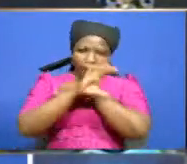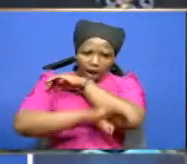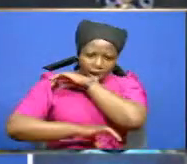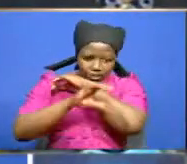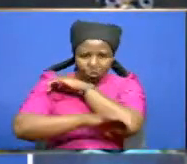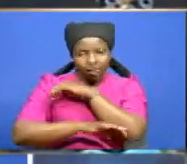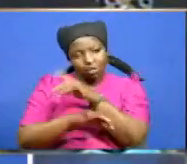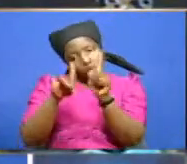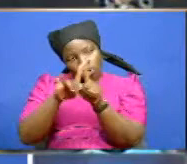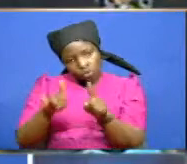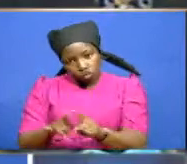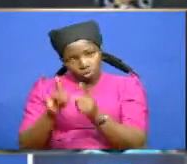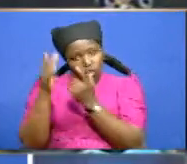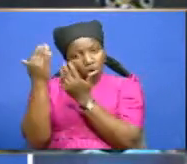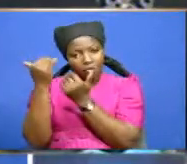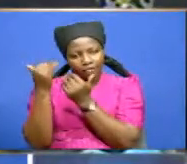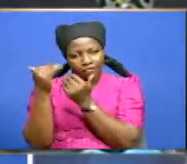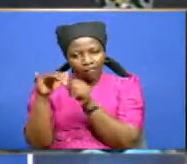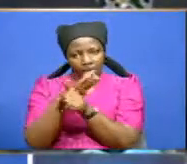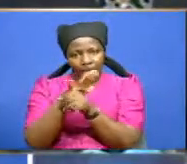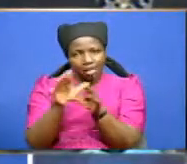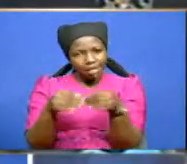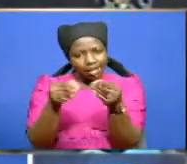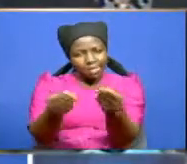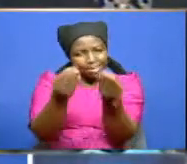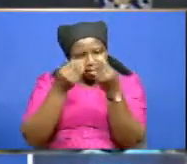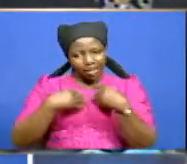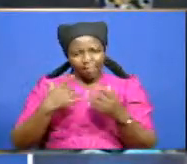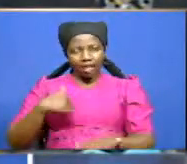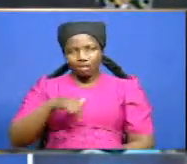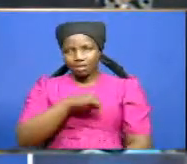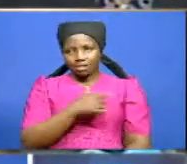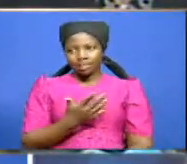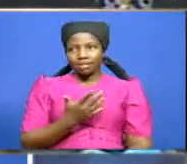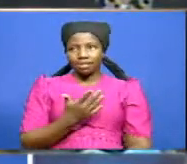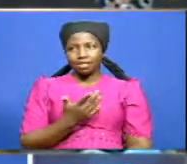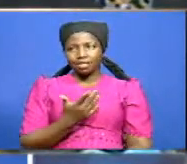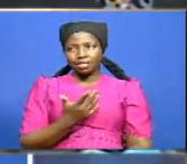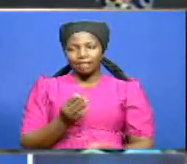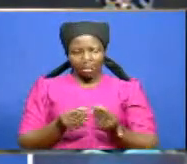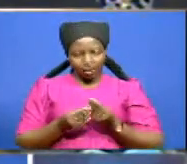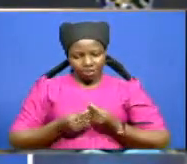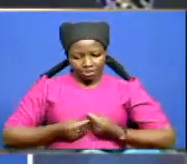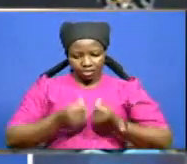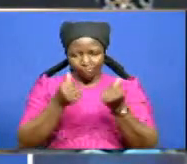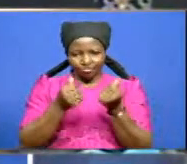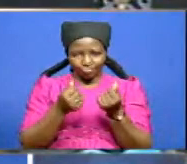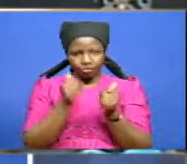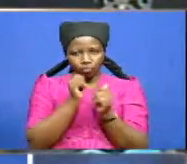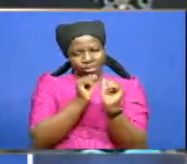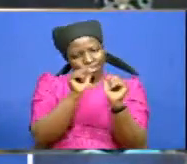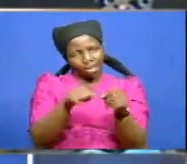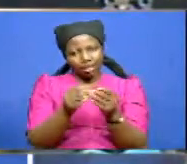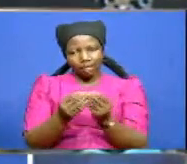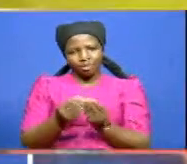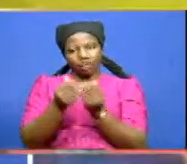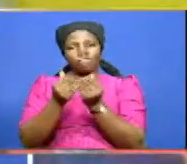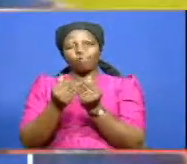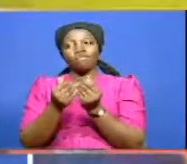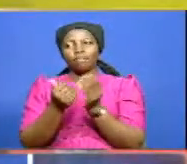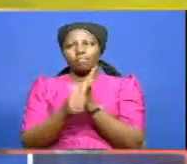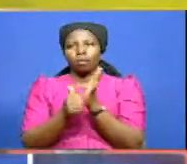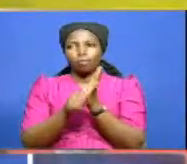and hopefully give us a solution that will heal our country.